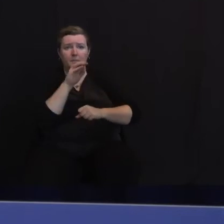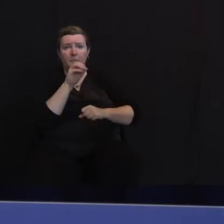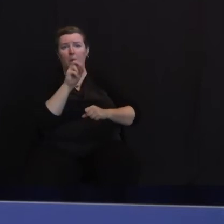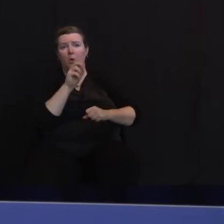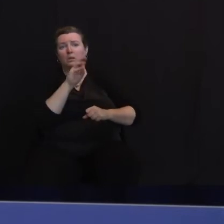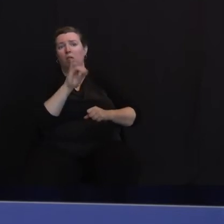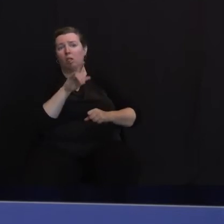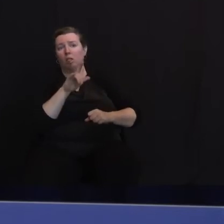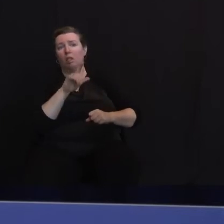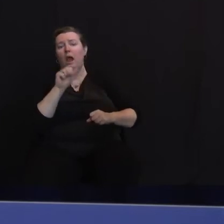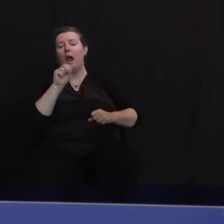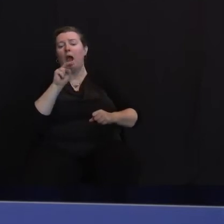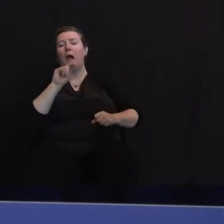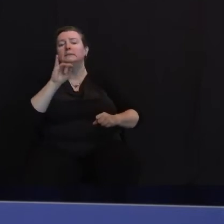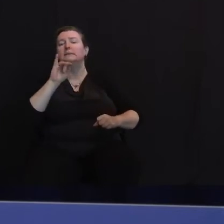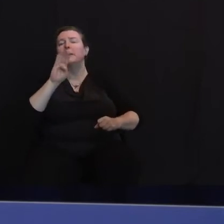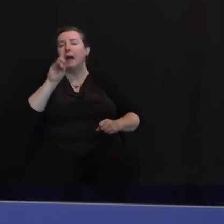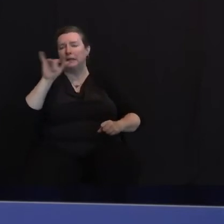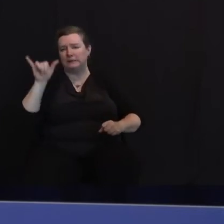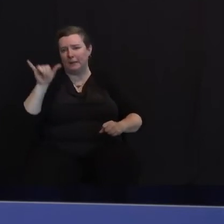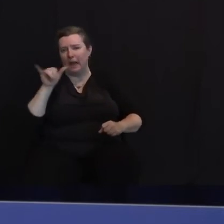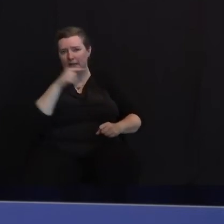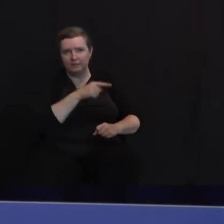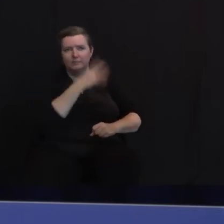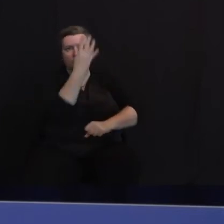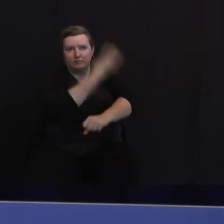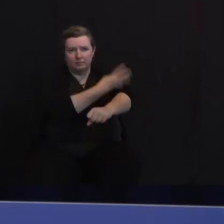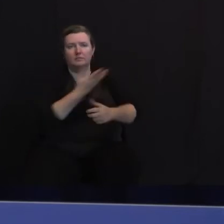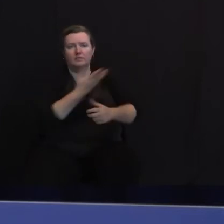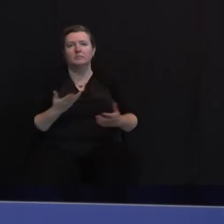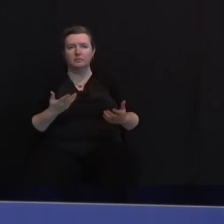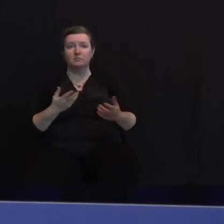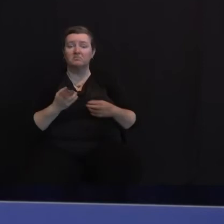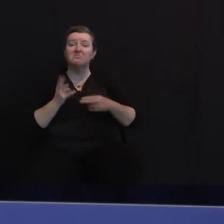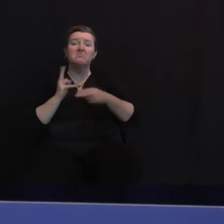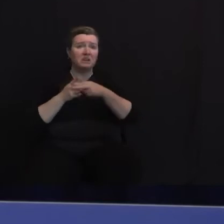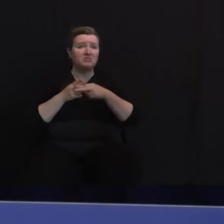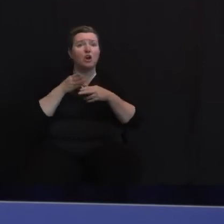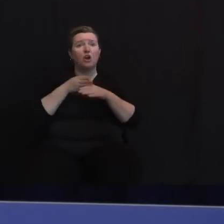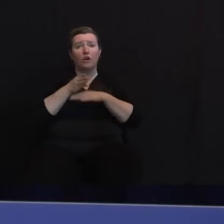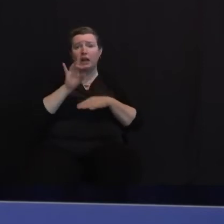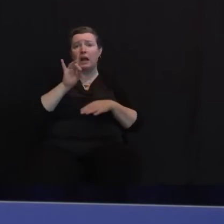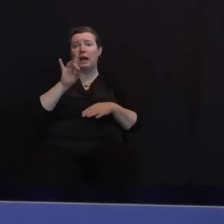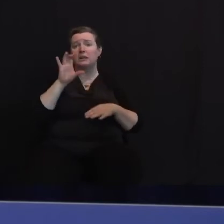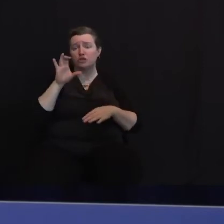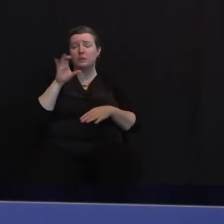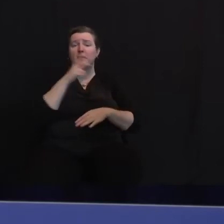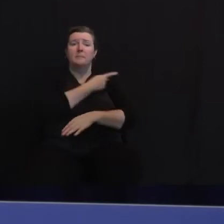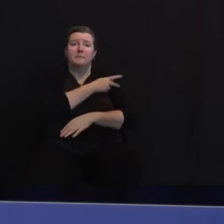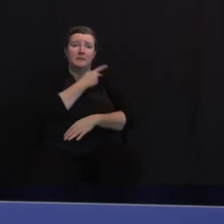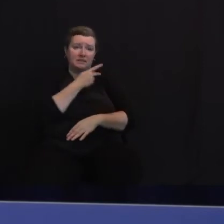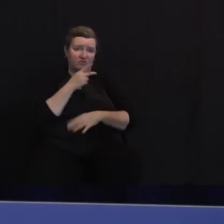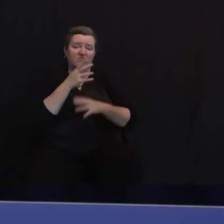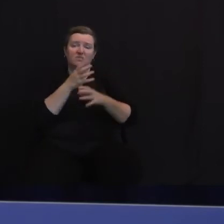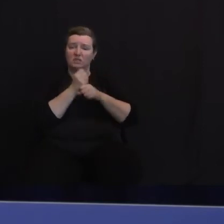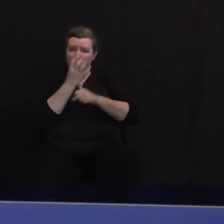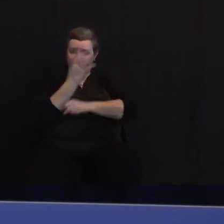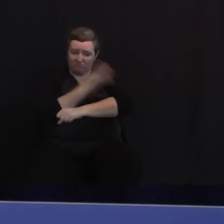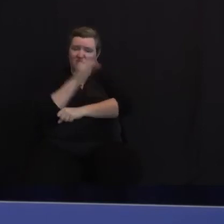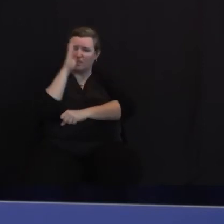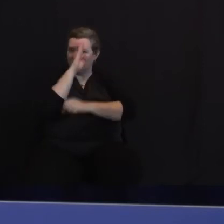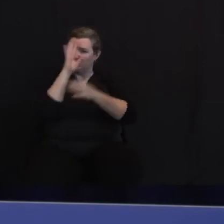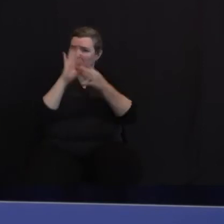Our hospitals are reporting over 100 patients a day are getting this treatment, and it is improving